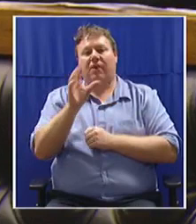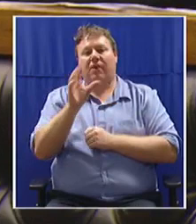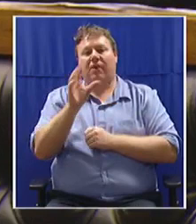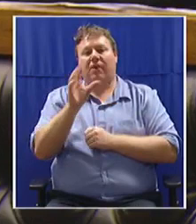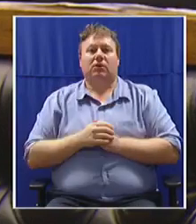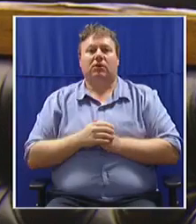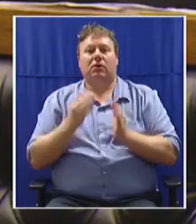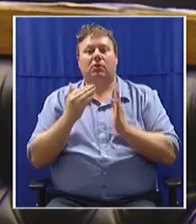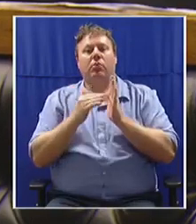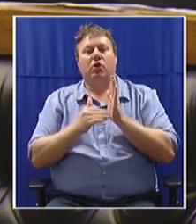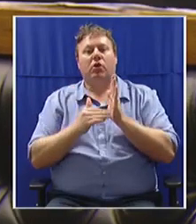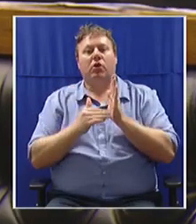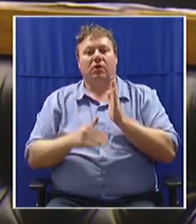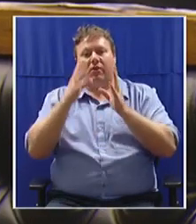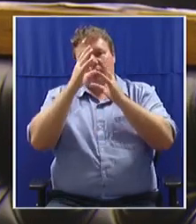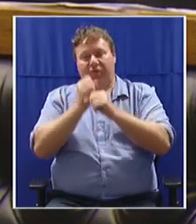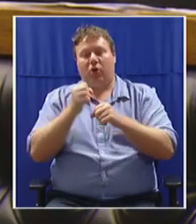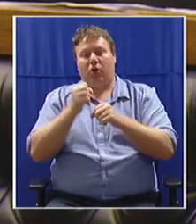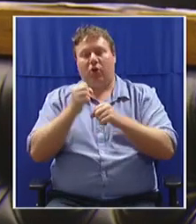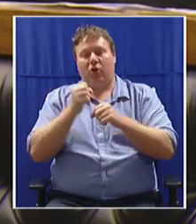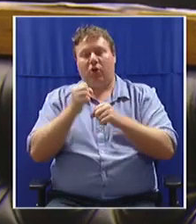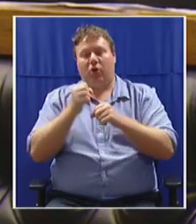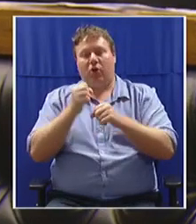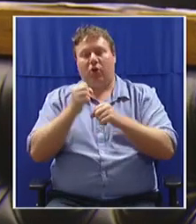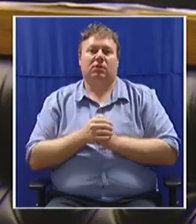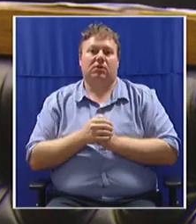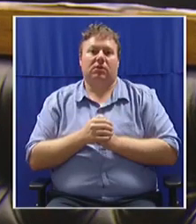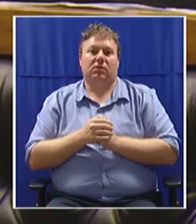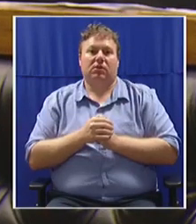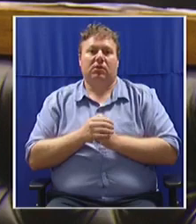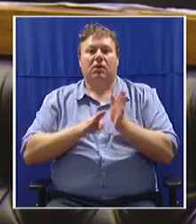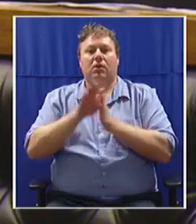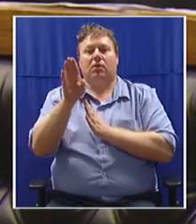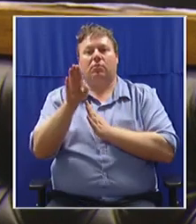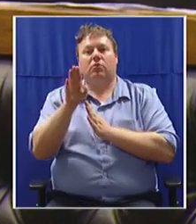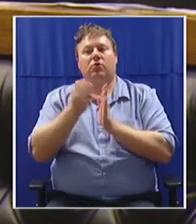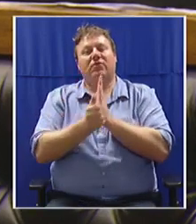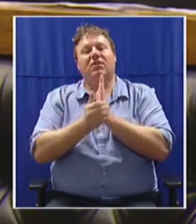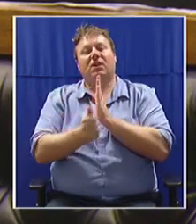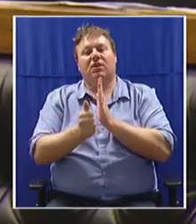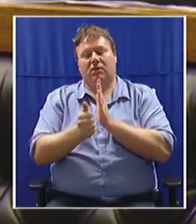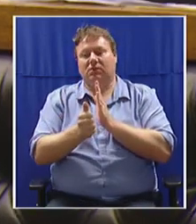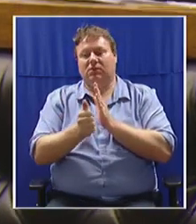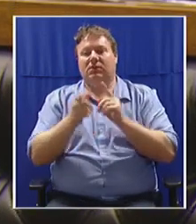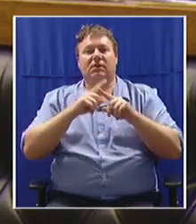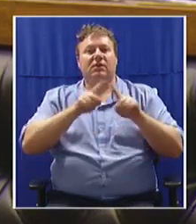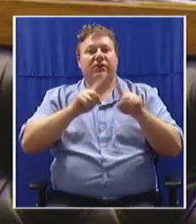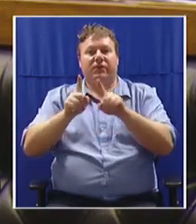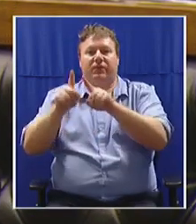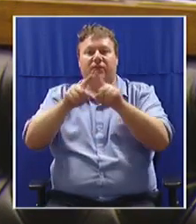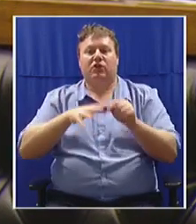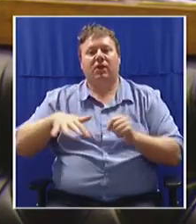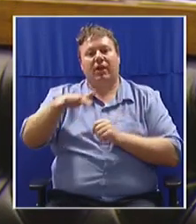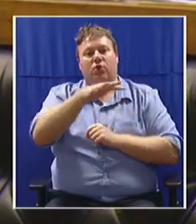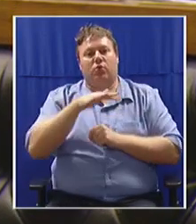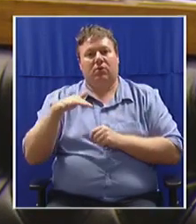creating opportunities that enhances the acquisition of skills across a range of trade areas, such